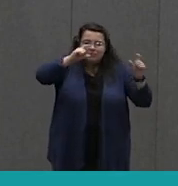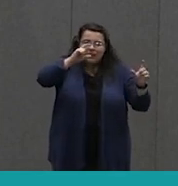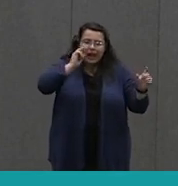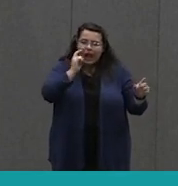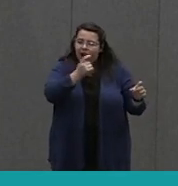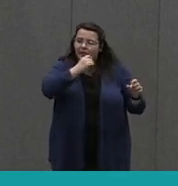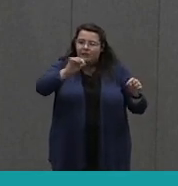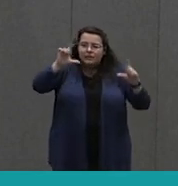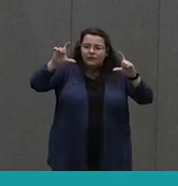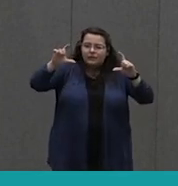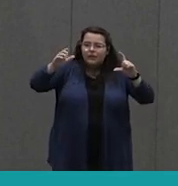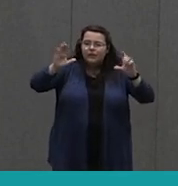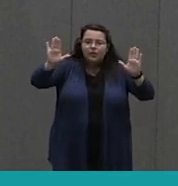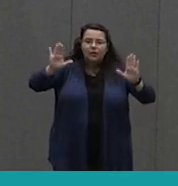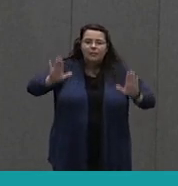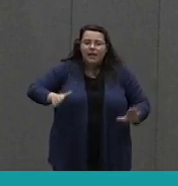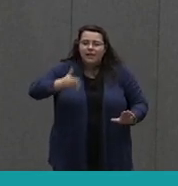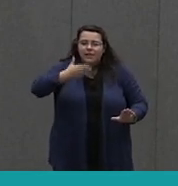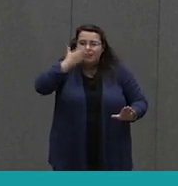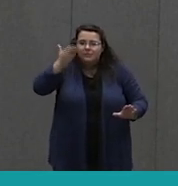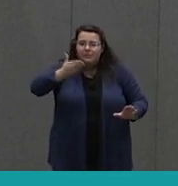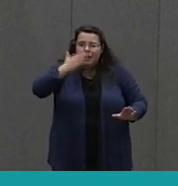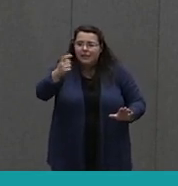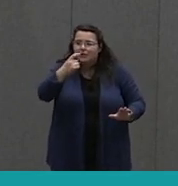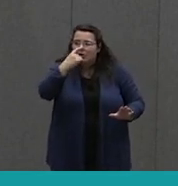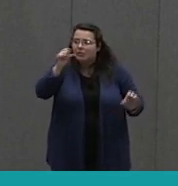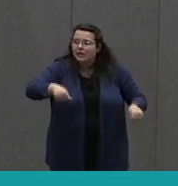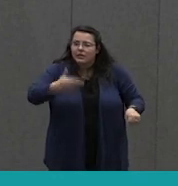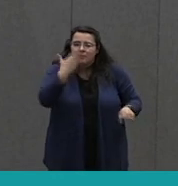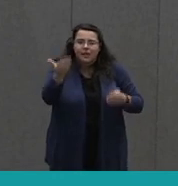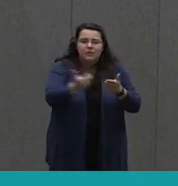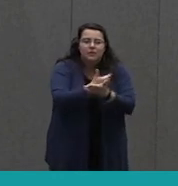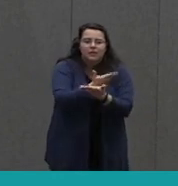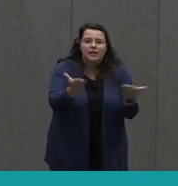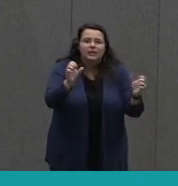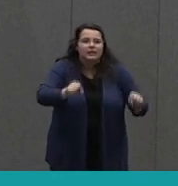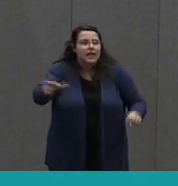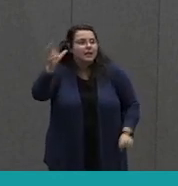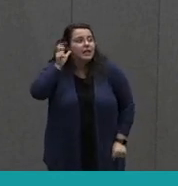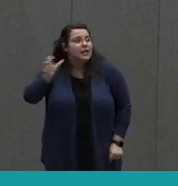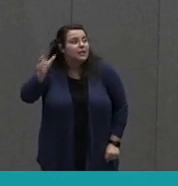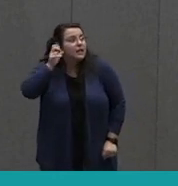to know and you just want to tell your stuffed animal, you just like whisper in their ear like this.